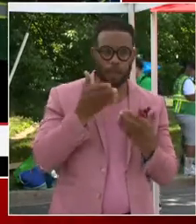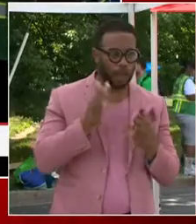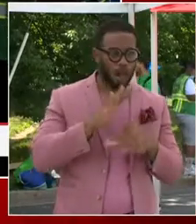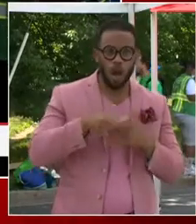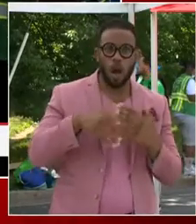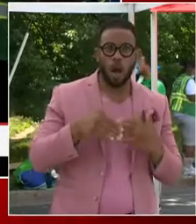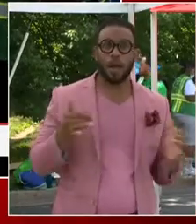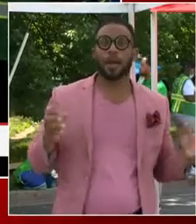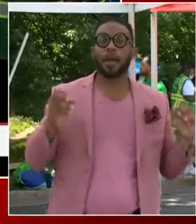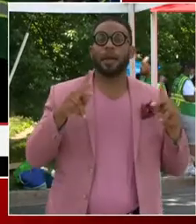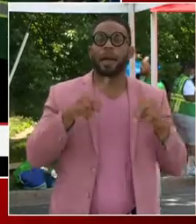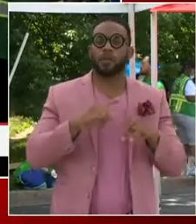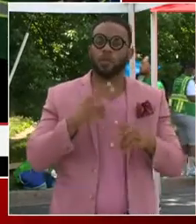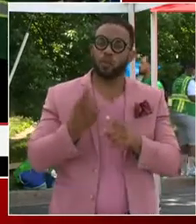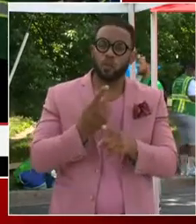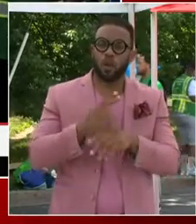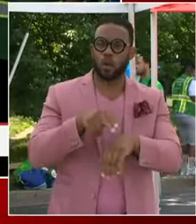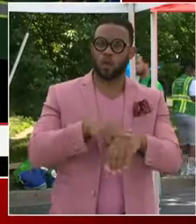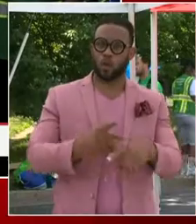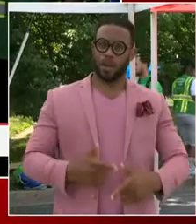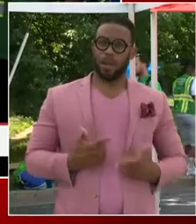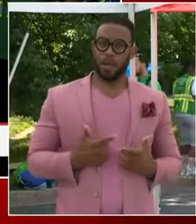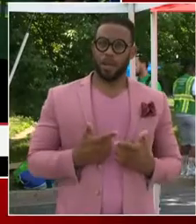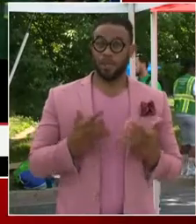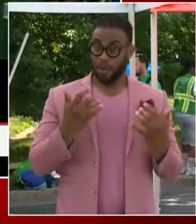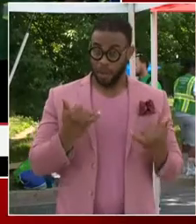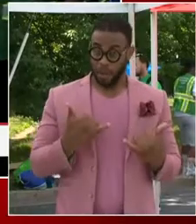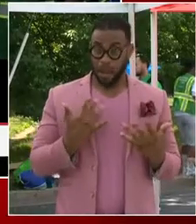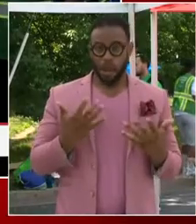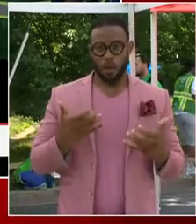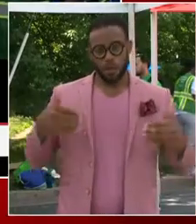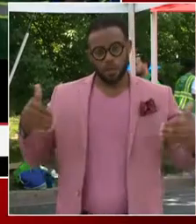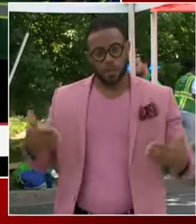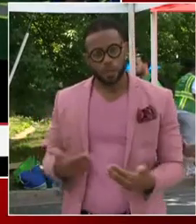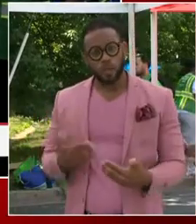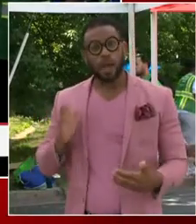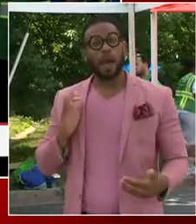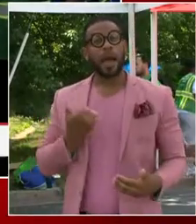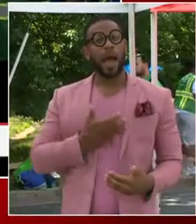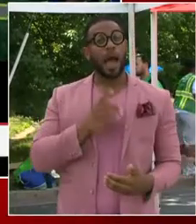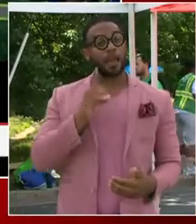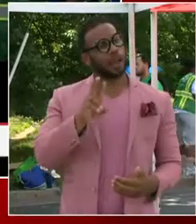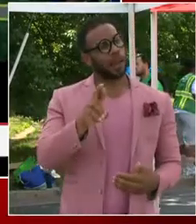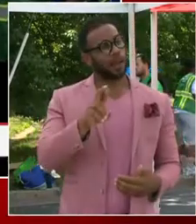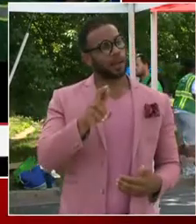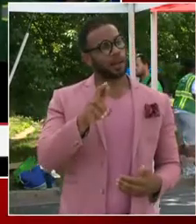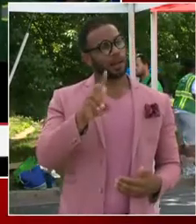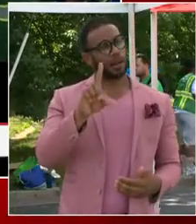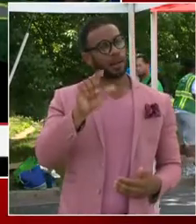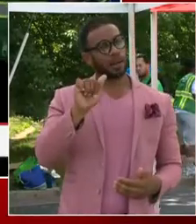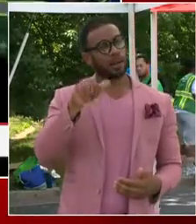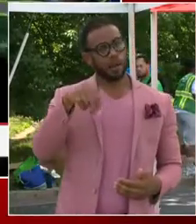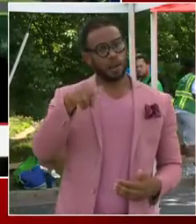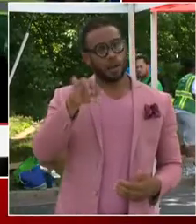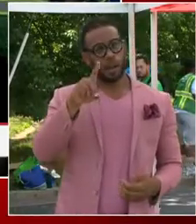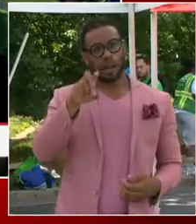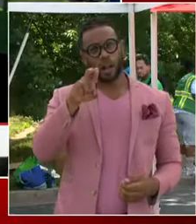all get back to life. So with that, I want to introduce our Dr. Laquandra